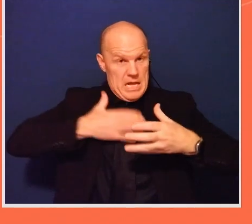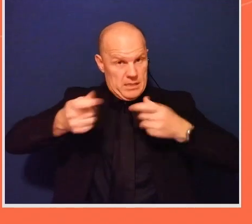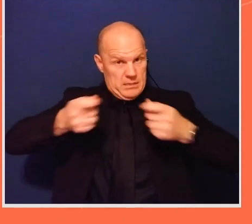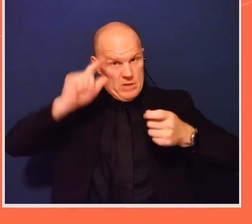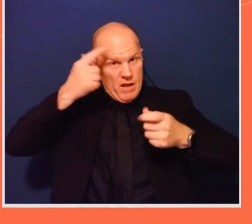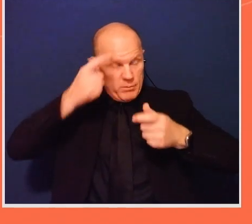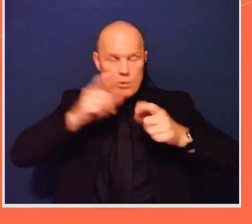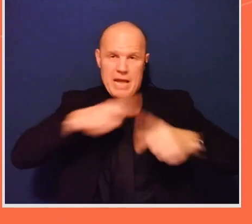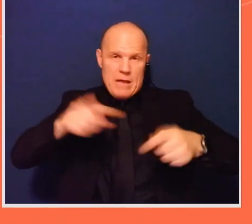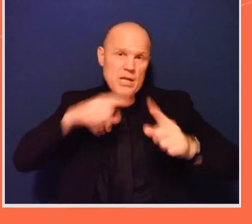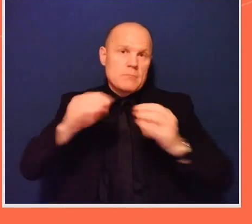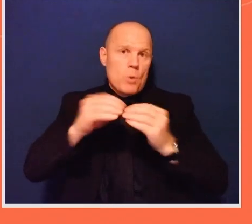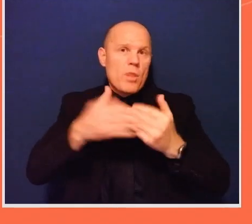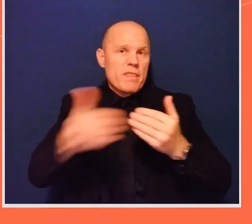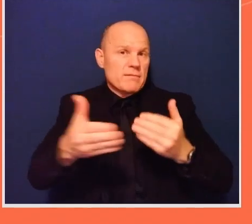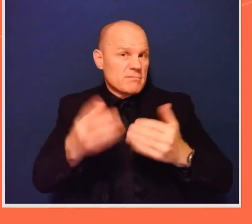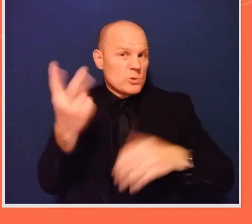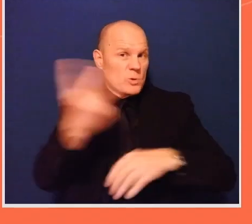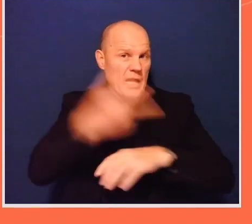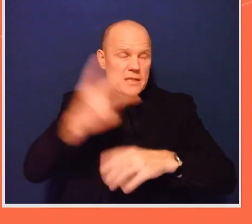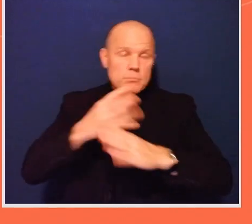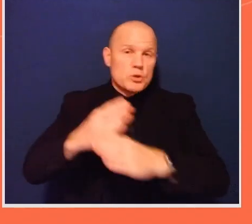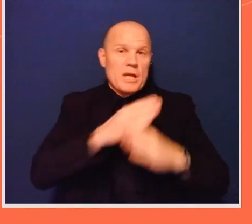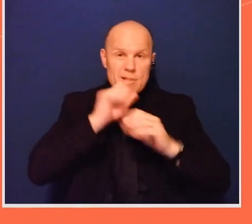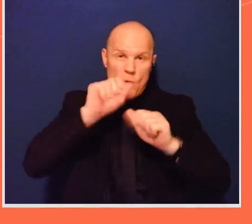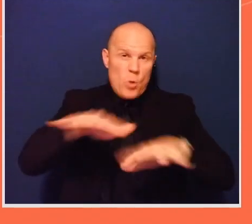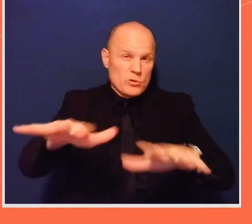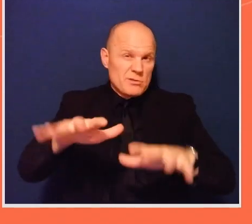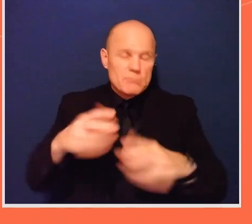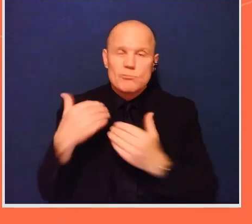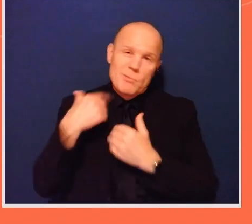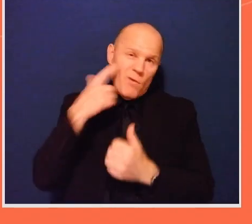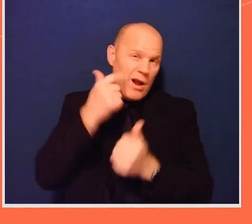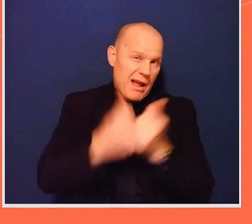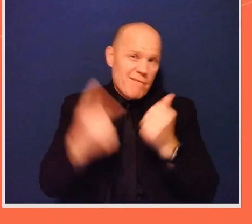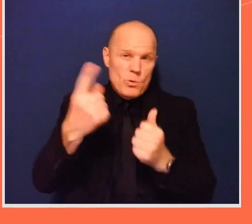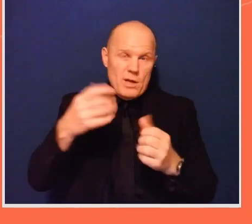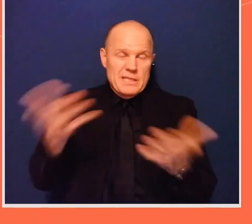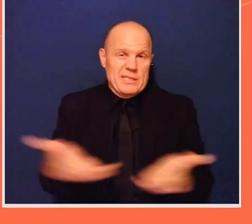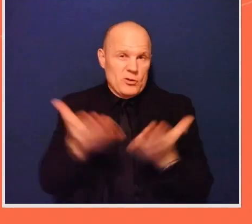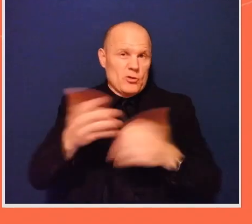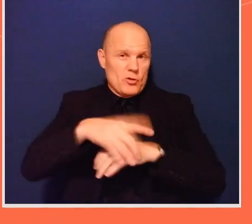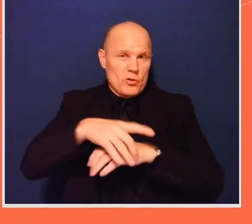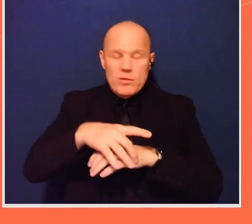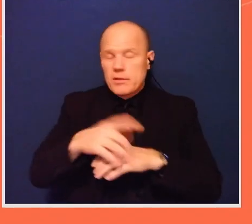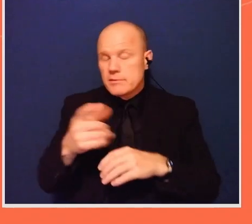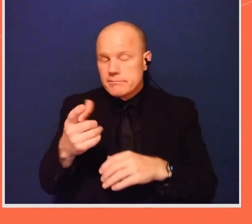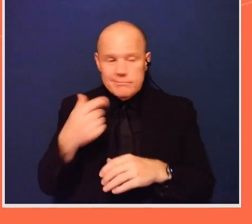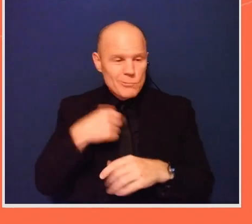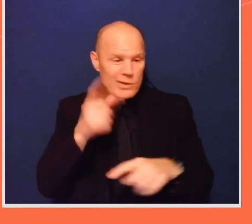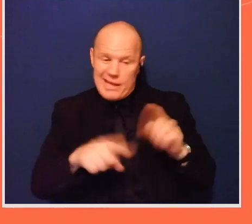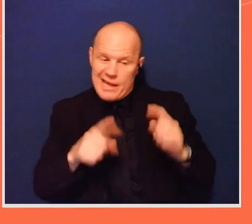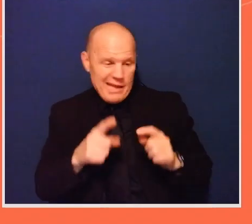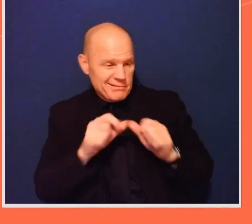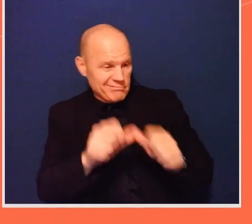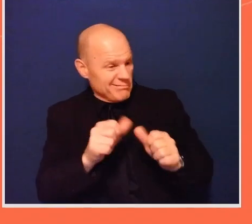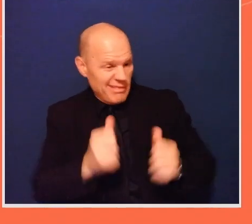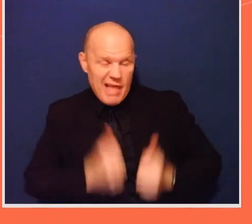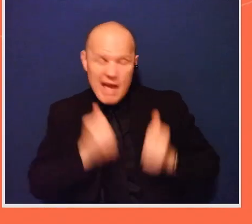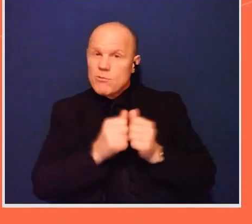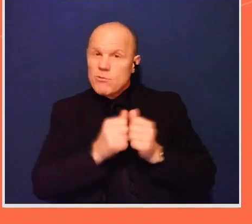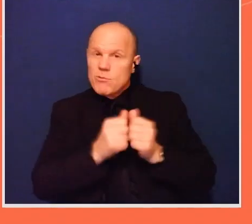comes from the acidity that drops from the sky in the form of rain and black carbon and so forth. Every